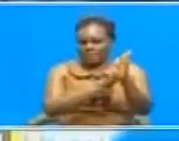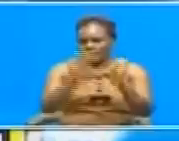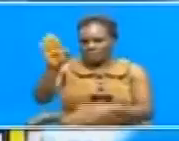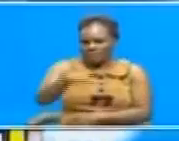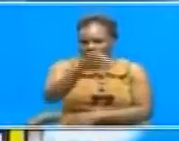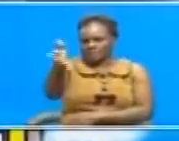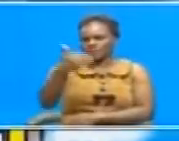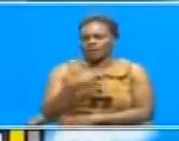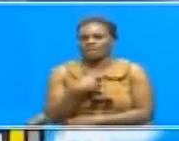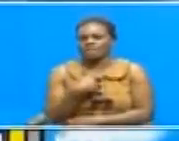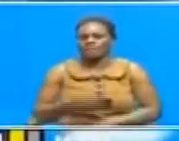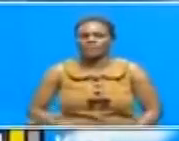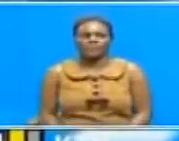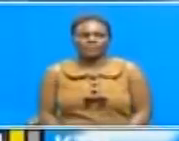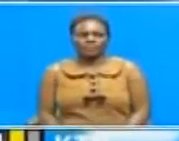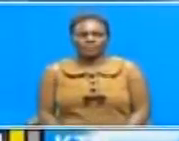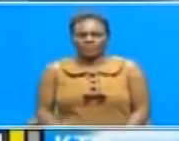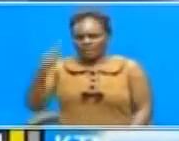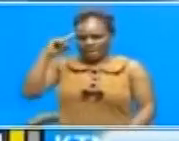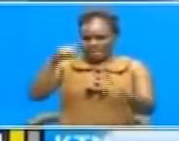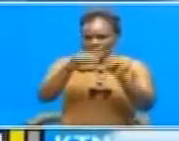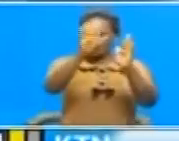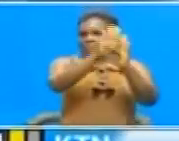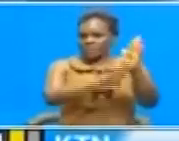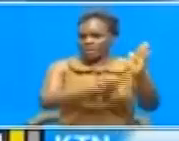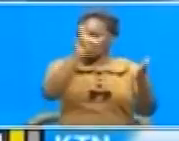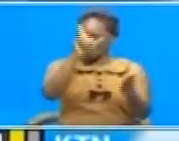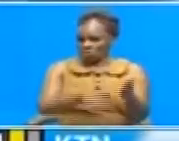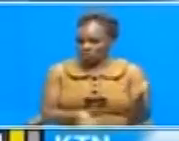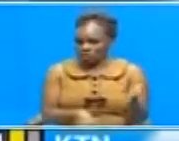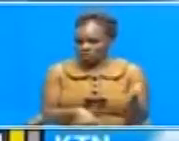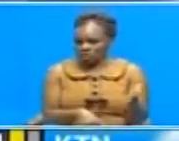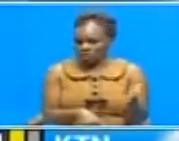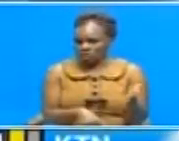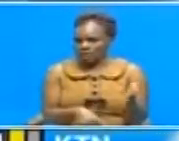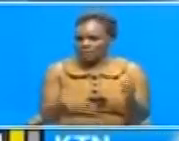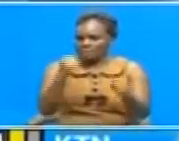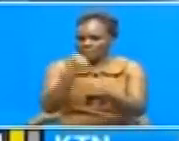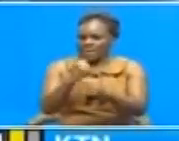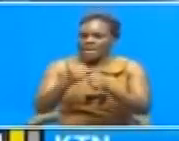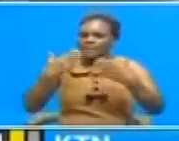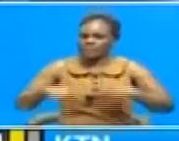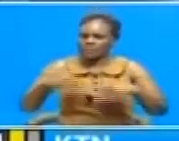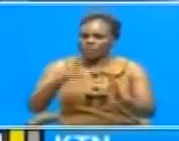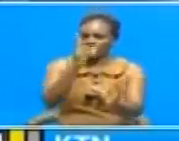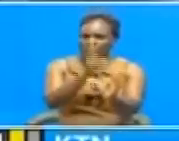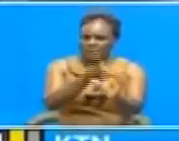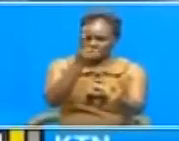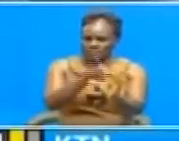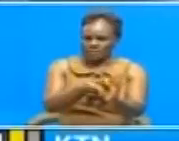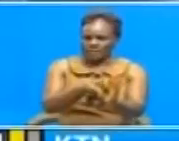Parliament. The purpose of that bill is to really enable people to participate